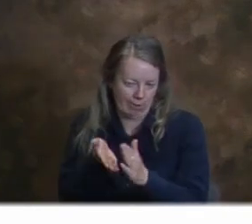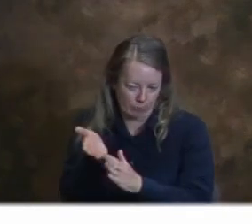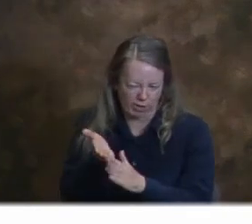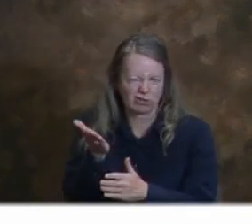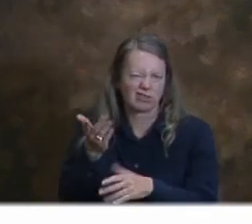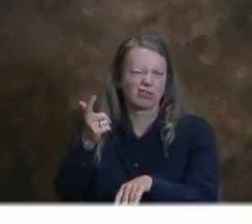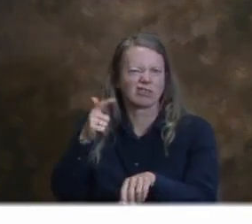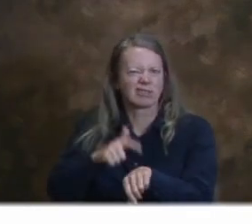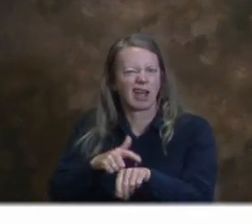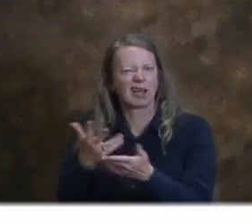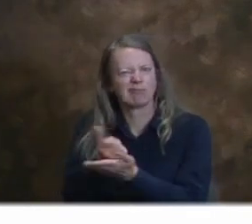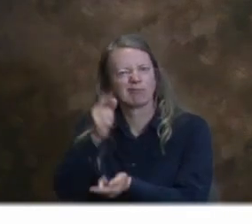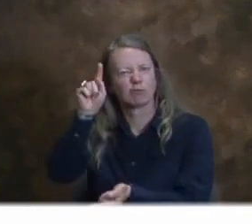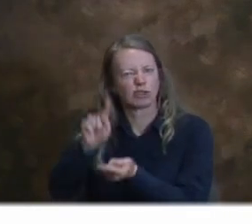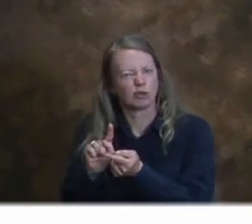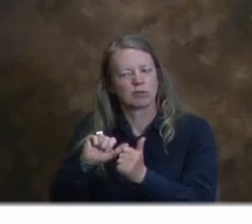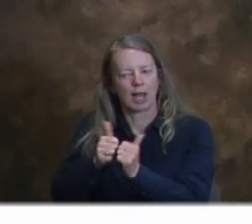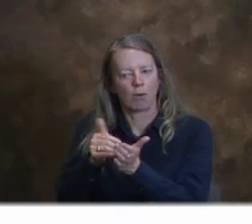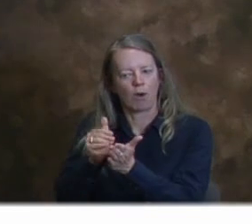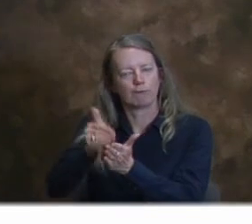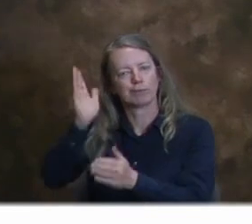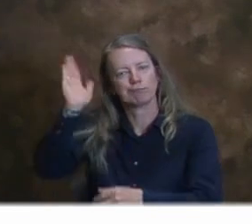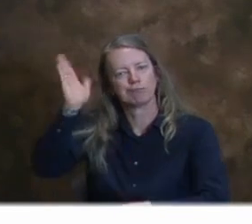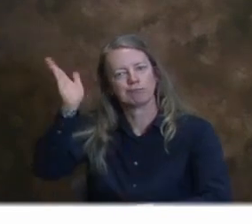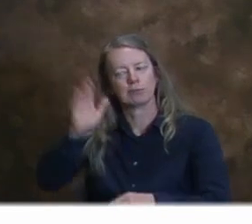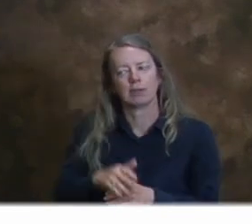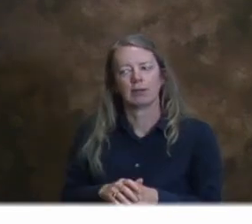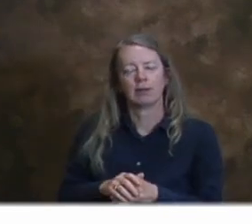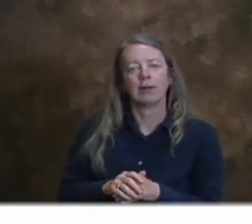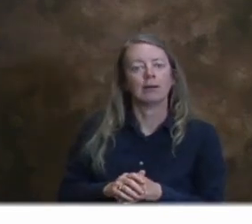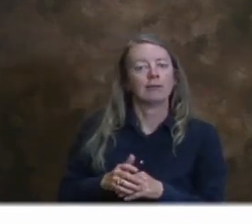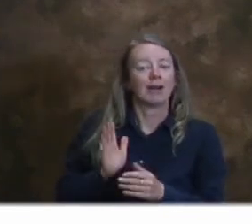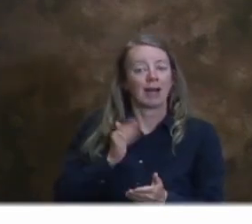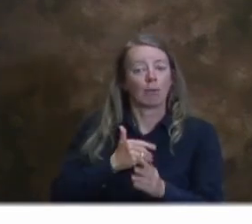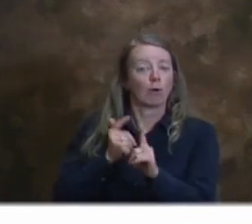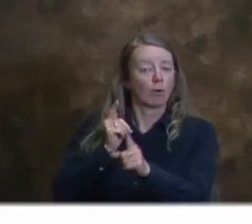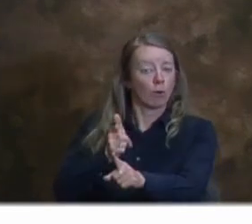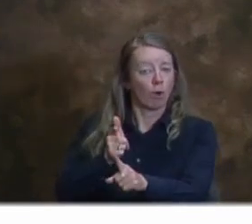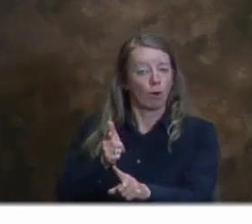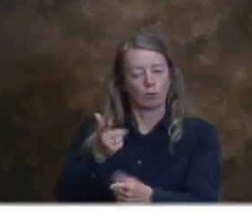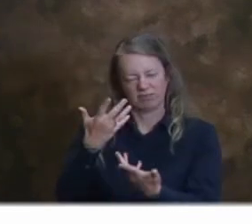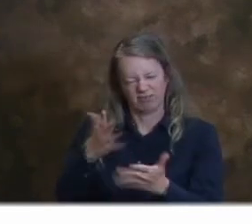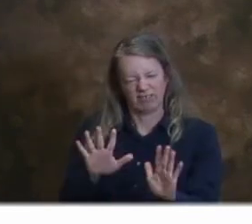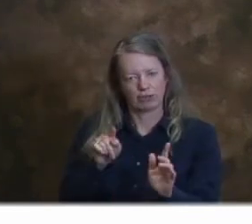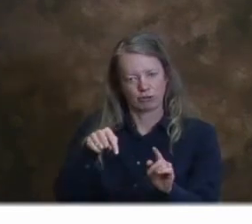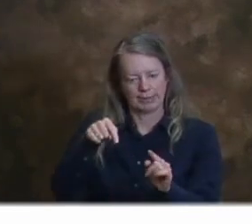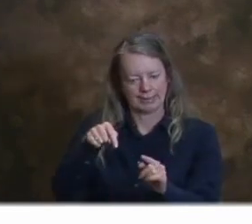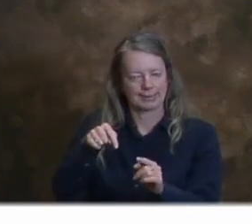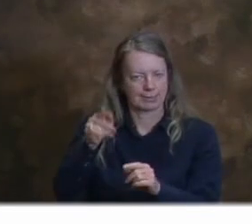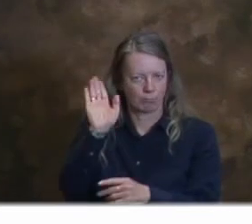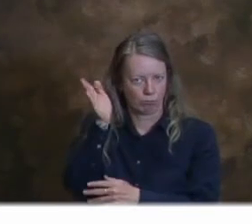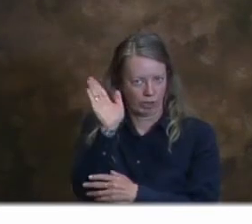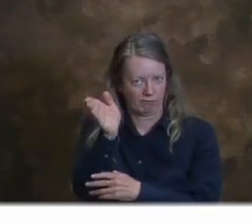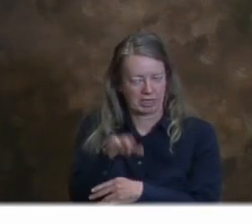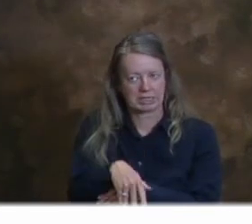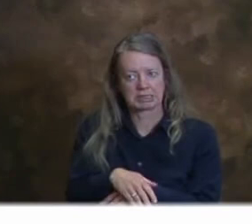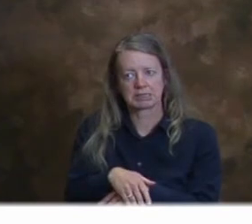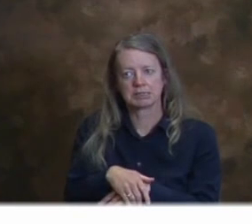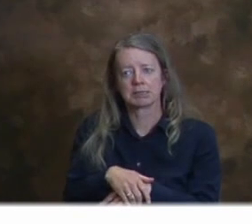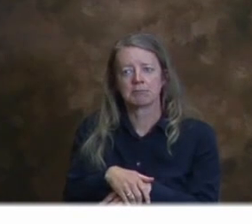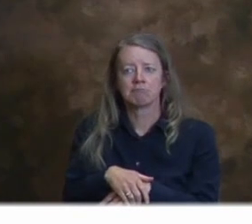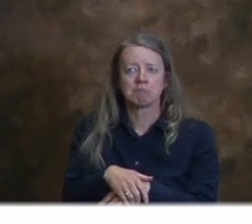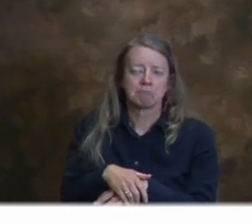briefings. Ultimately, we hope to transition to no standing briefings within 1 to 2 cycles, so